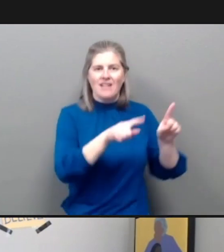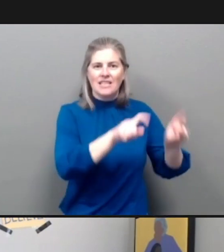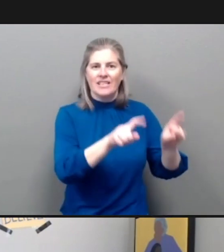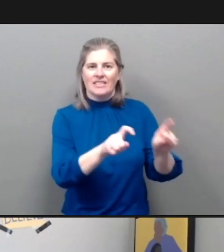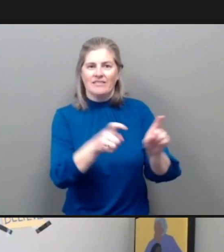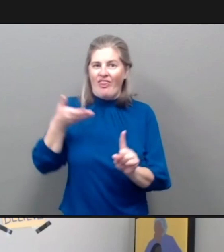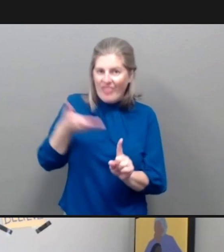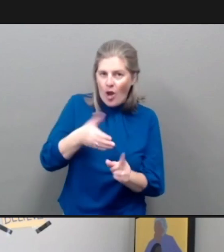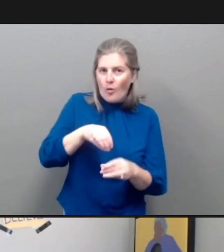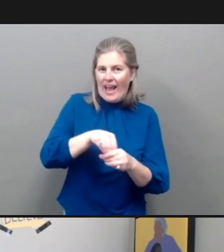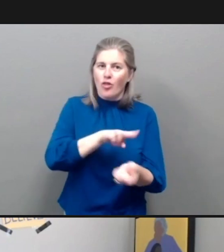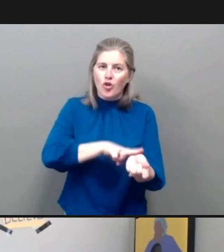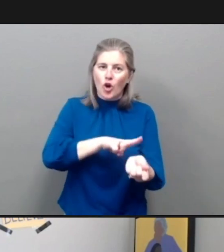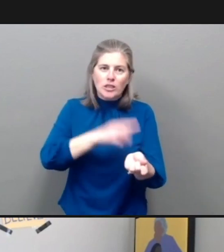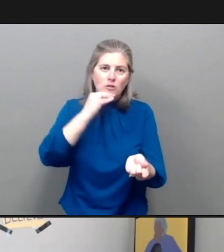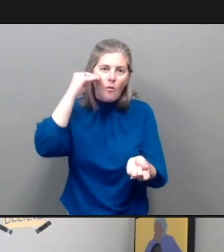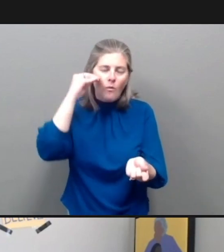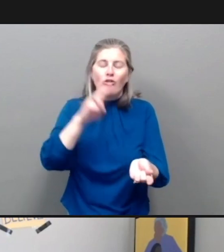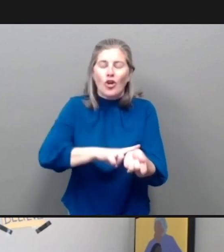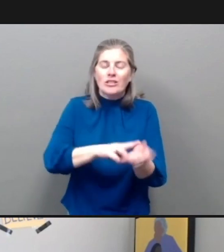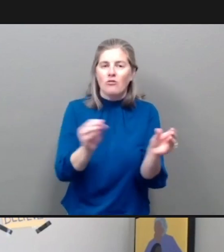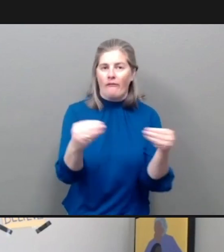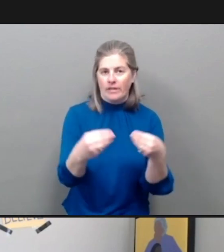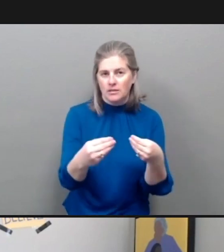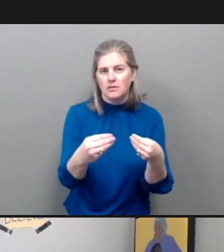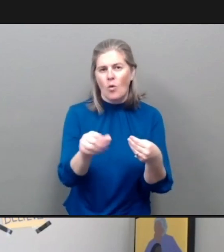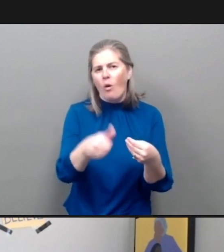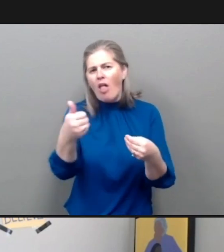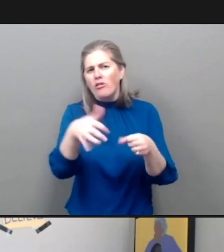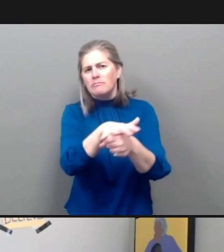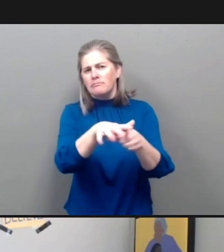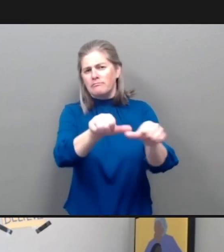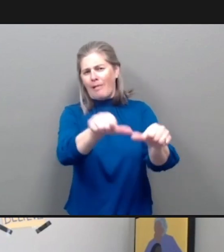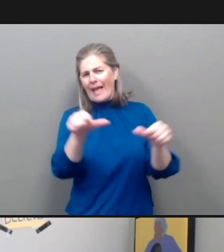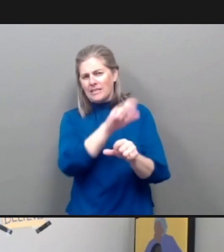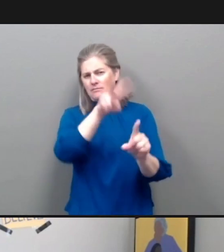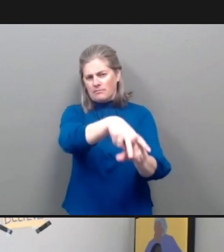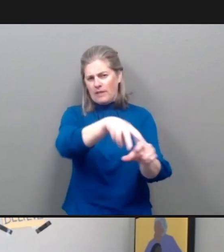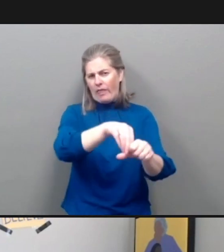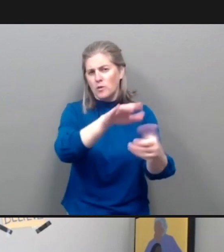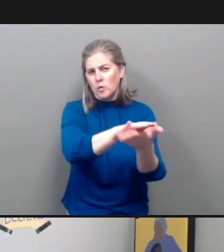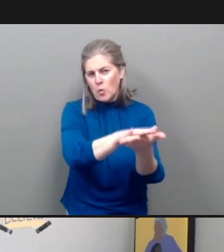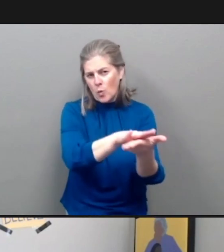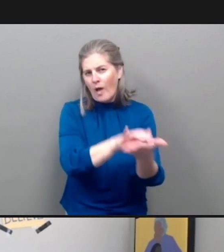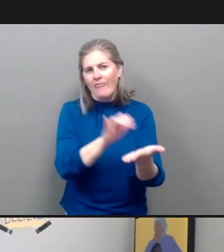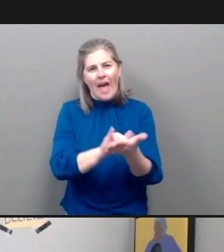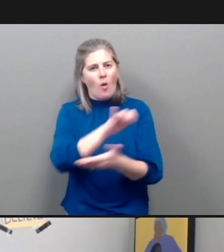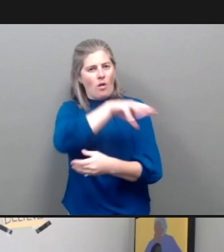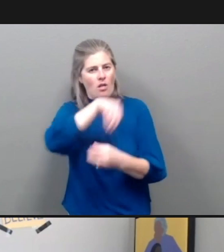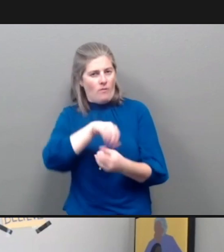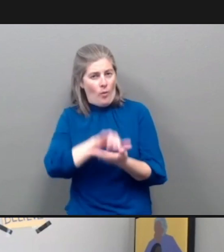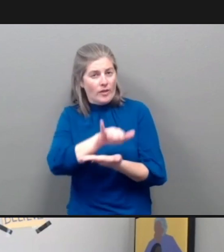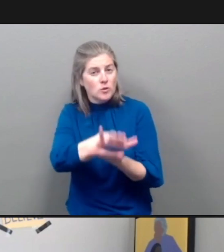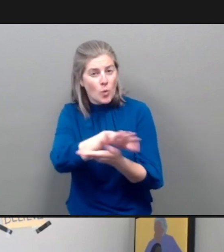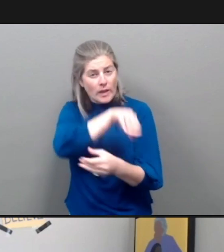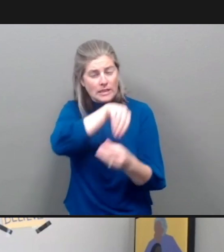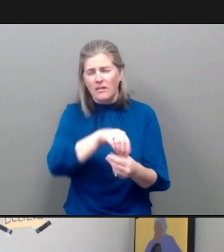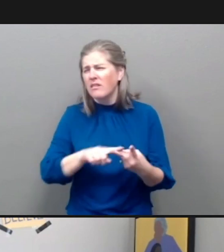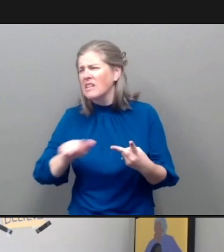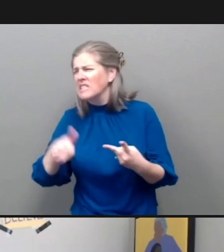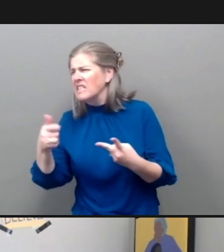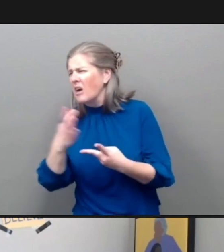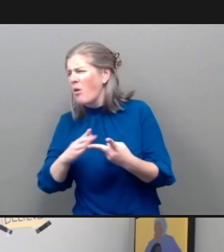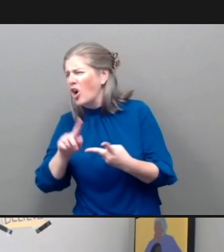there in the nurse's office or some other private place within the school. So that's how that part's going to work. What was the other part of your